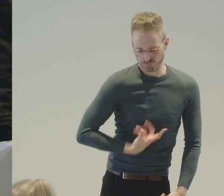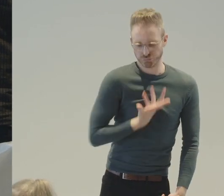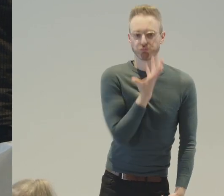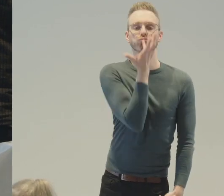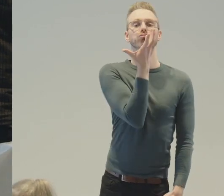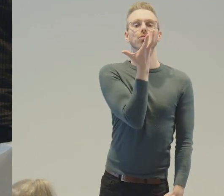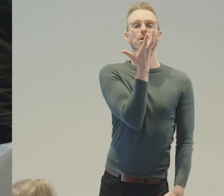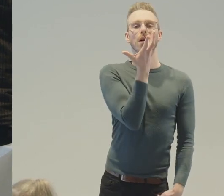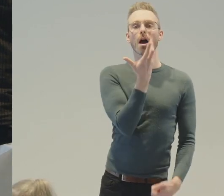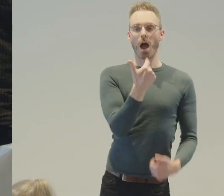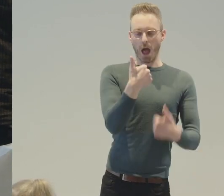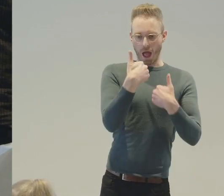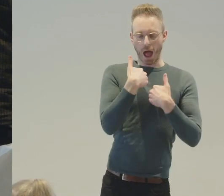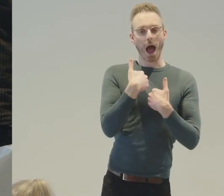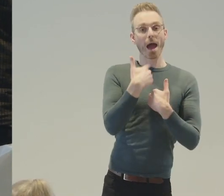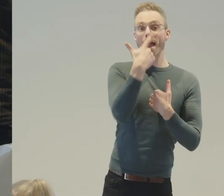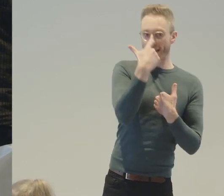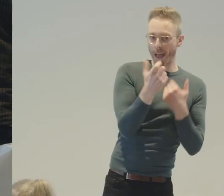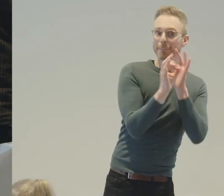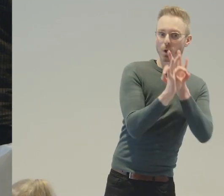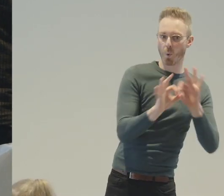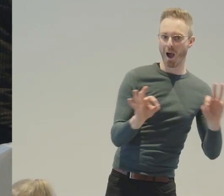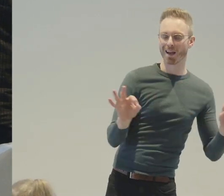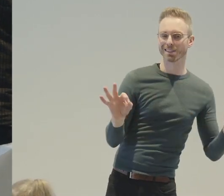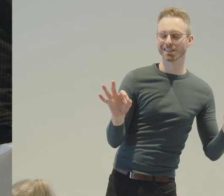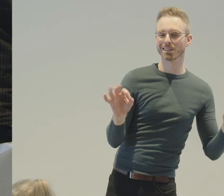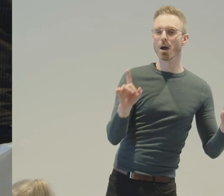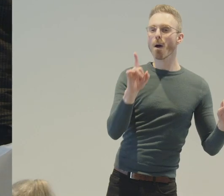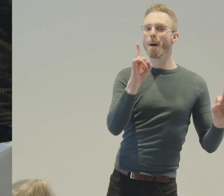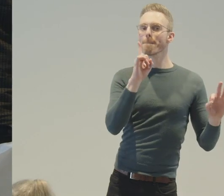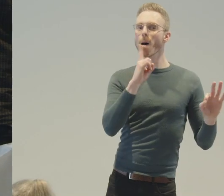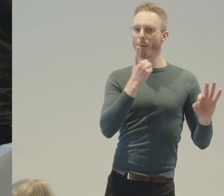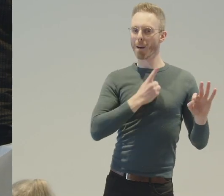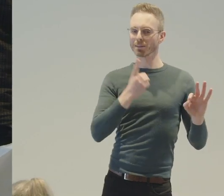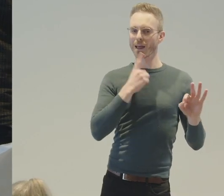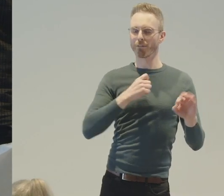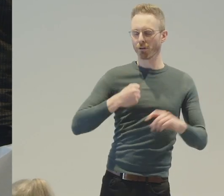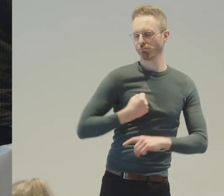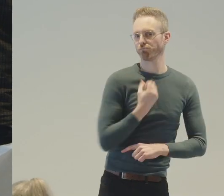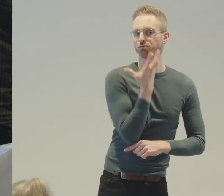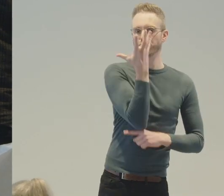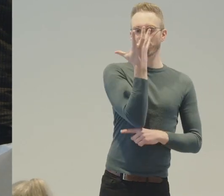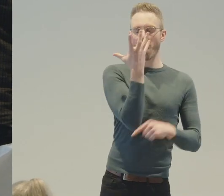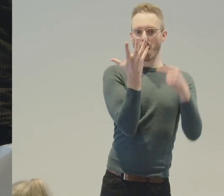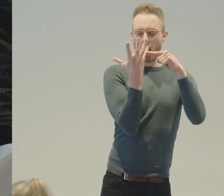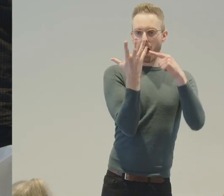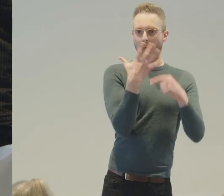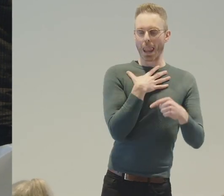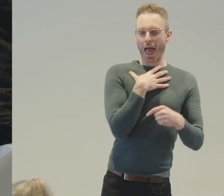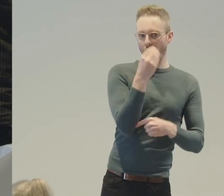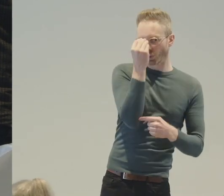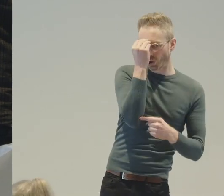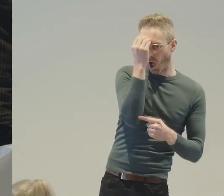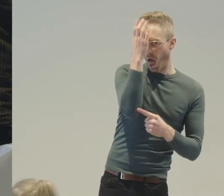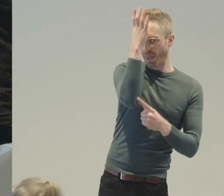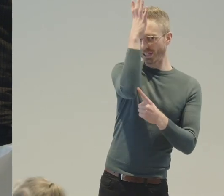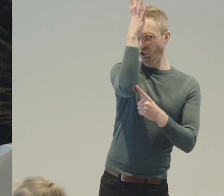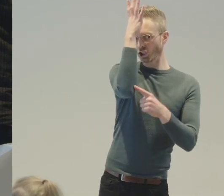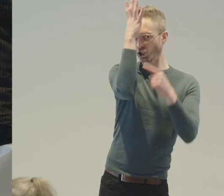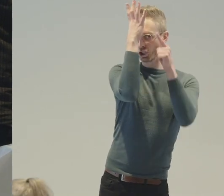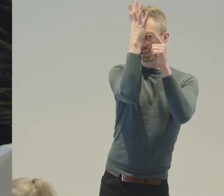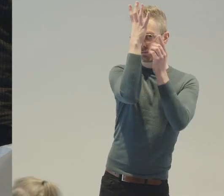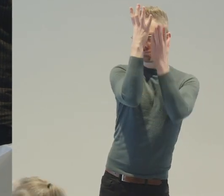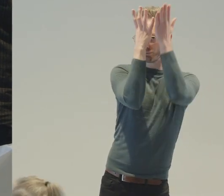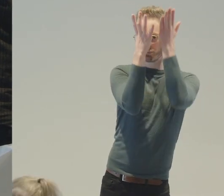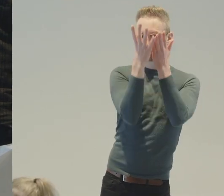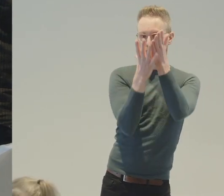I'm philosophical with knowledge, and my knowledge is the branches, and